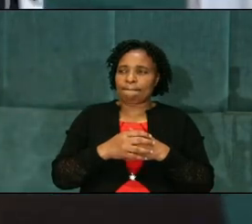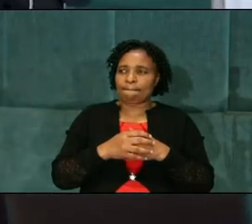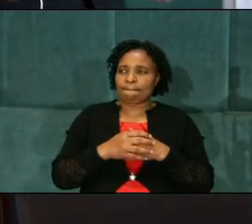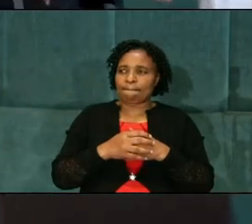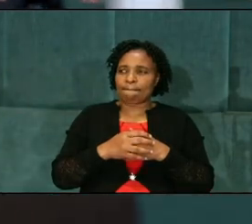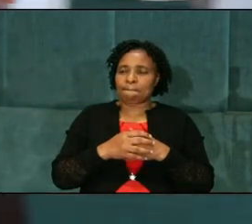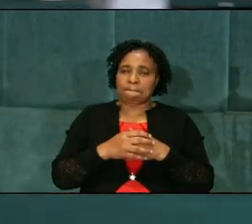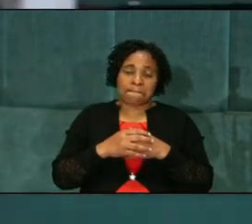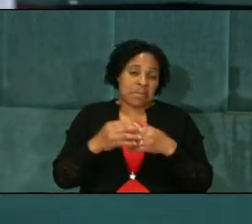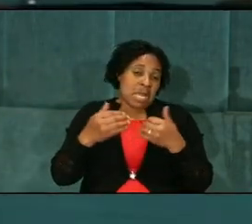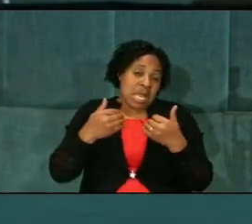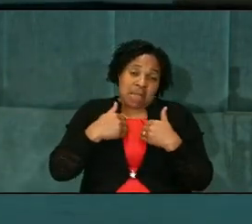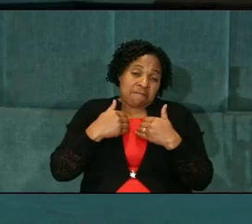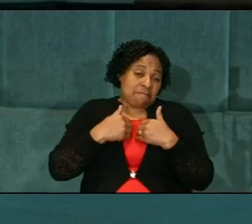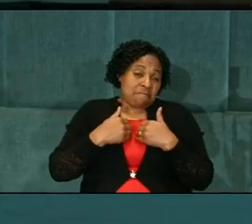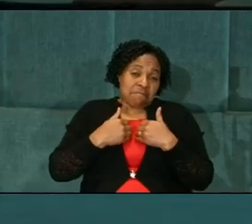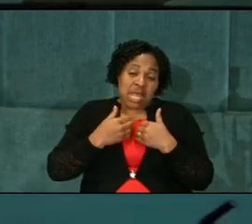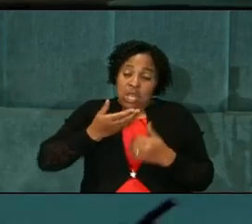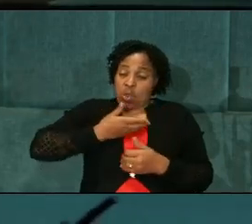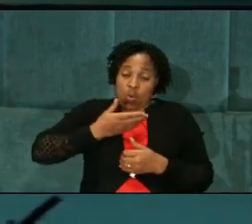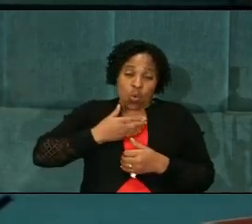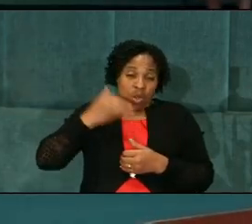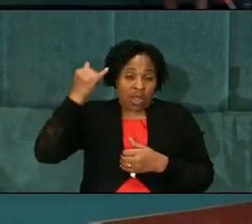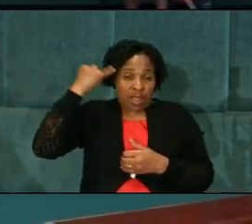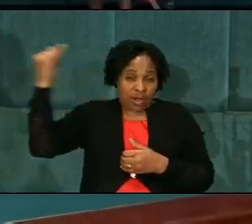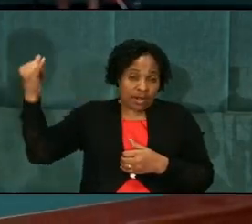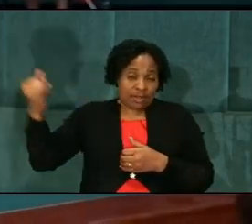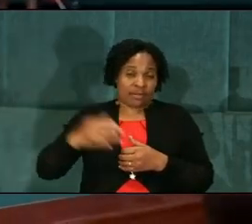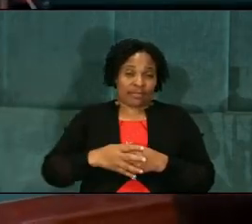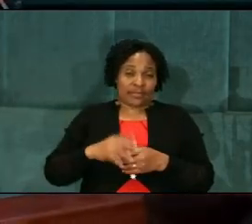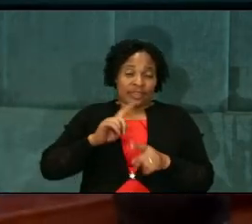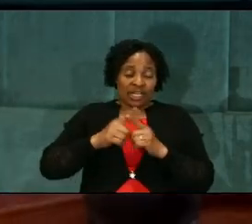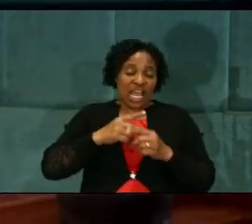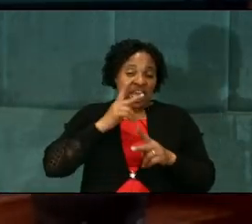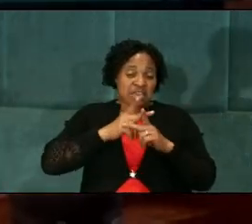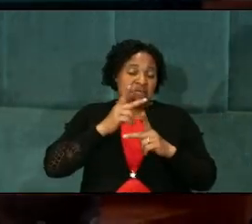I have my own view, but I keep it to myself.